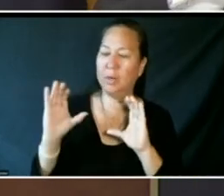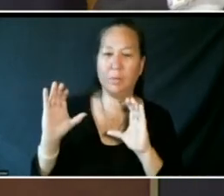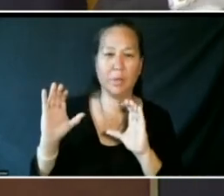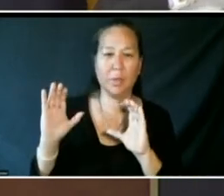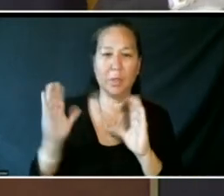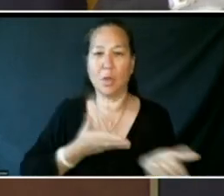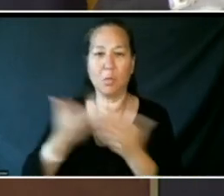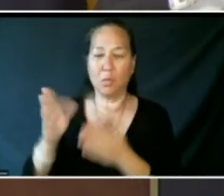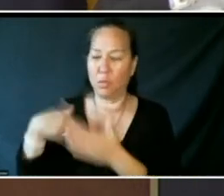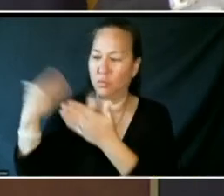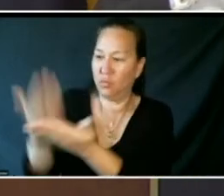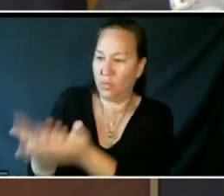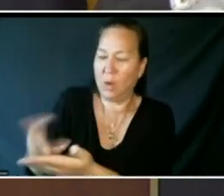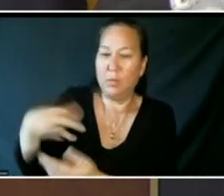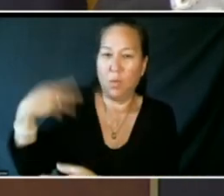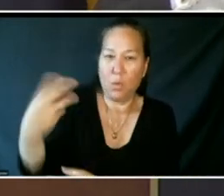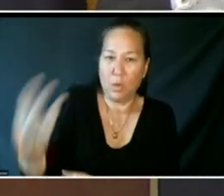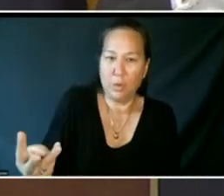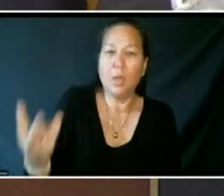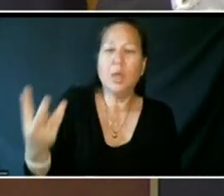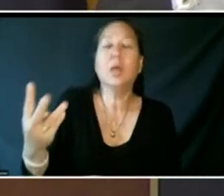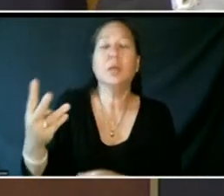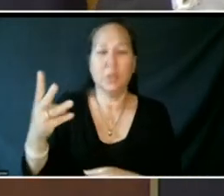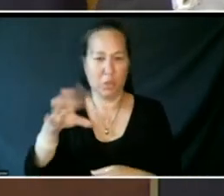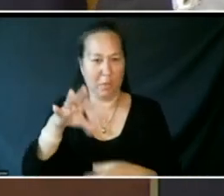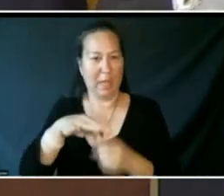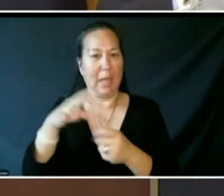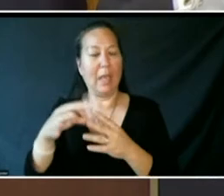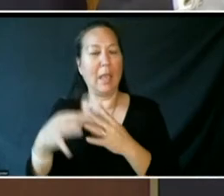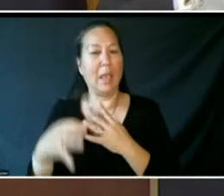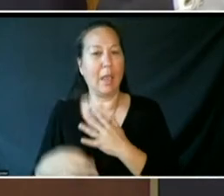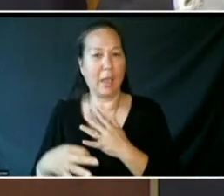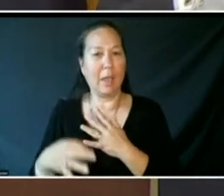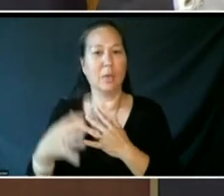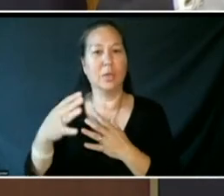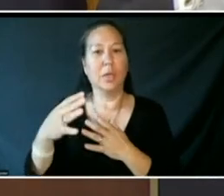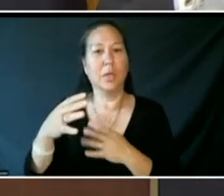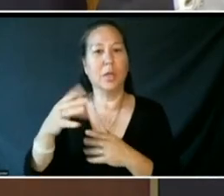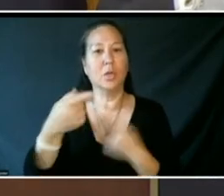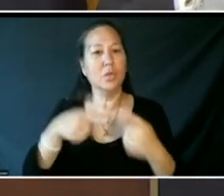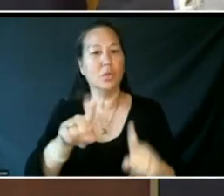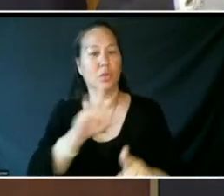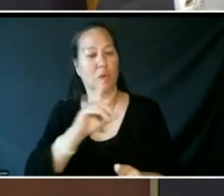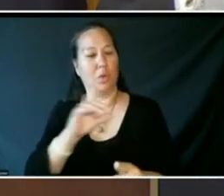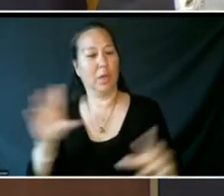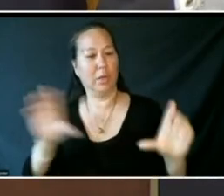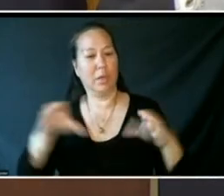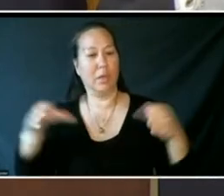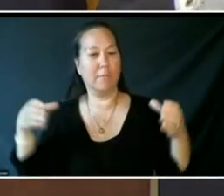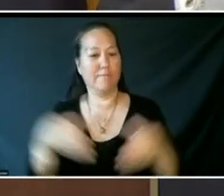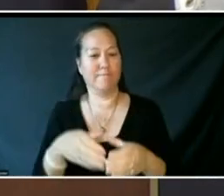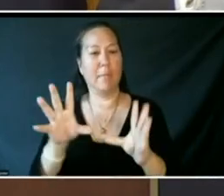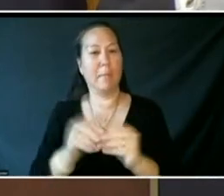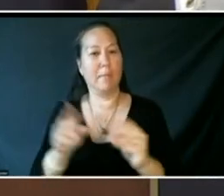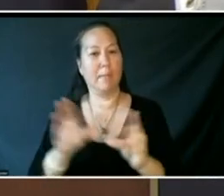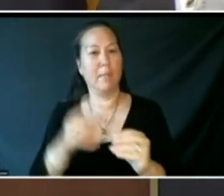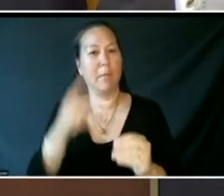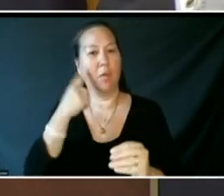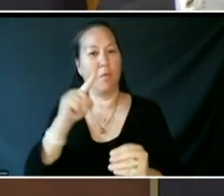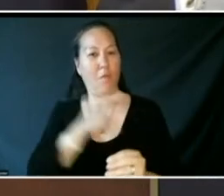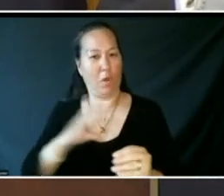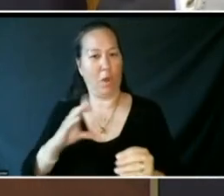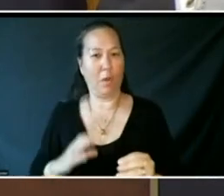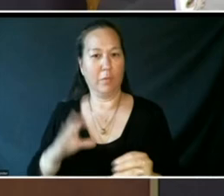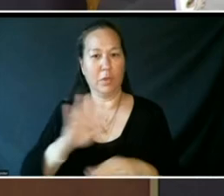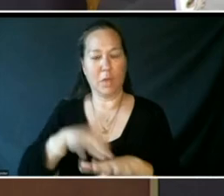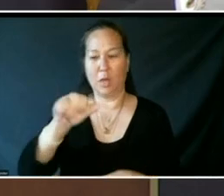to be counted during the joint session of Congress on January 6th. None of this worked. But according